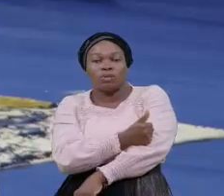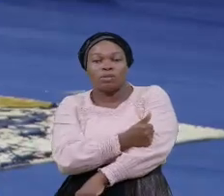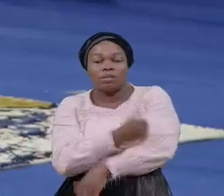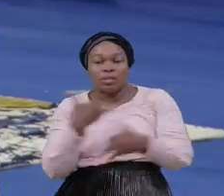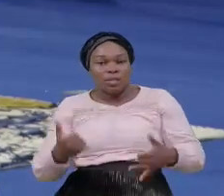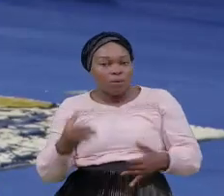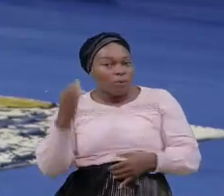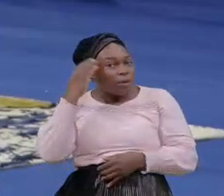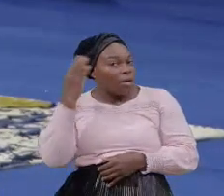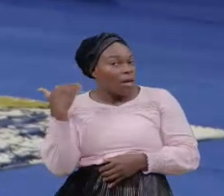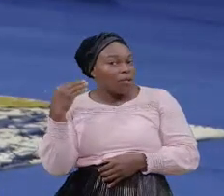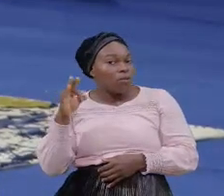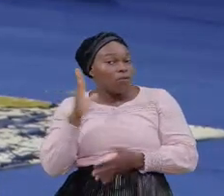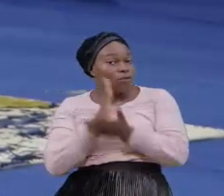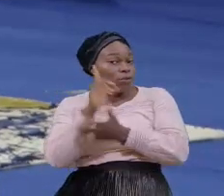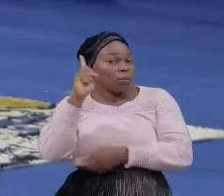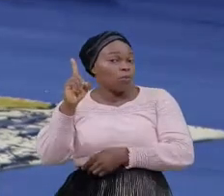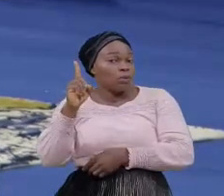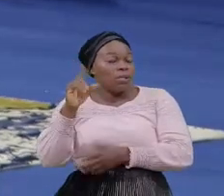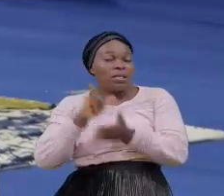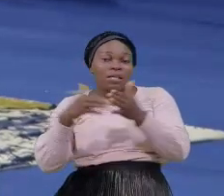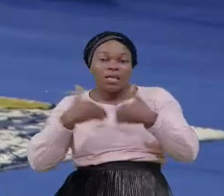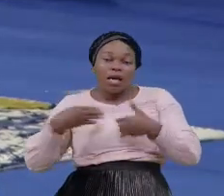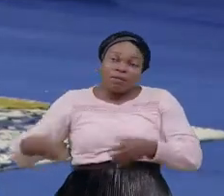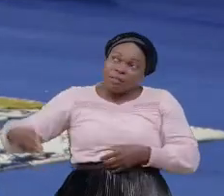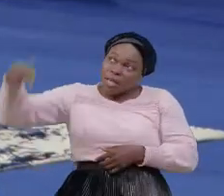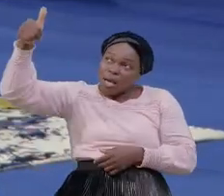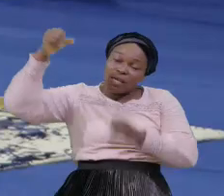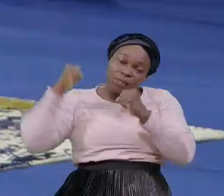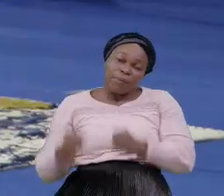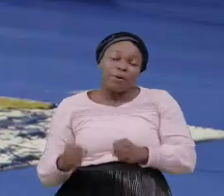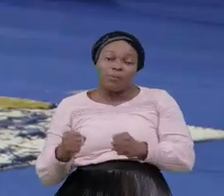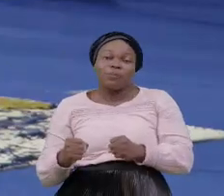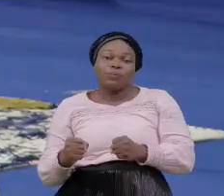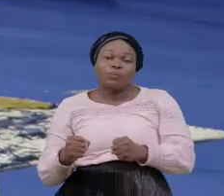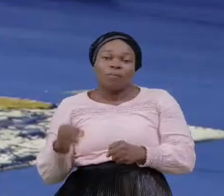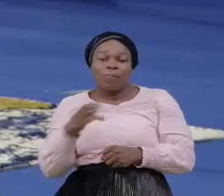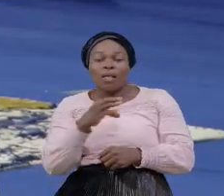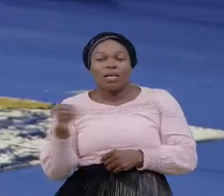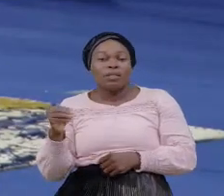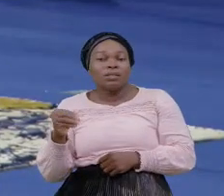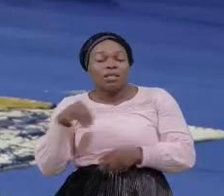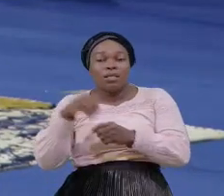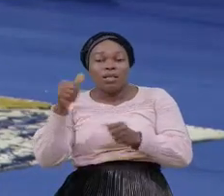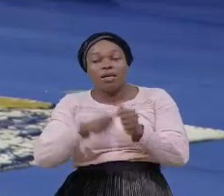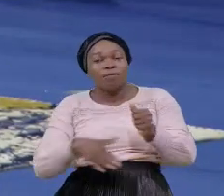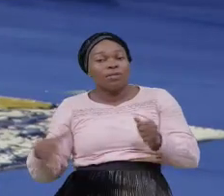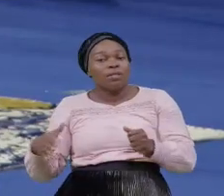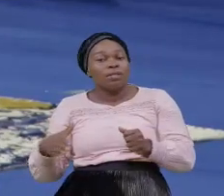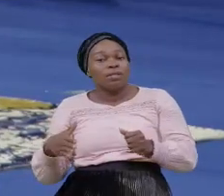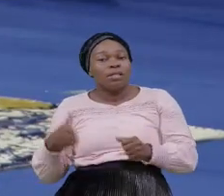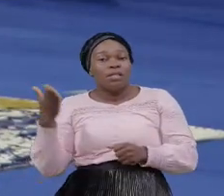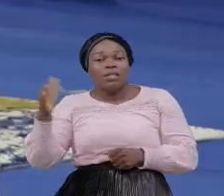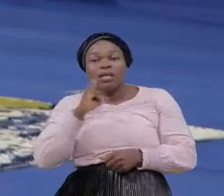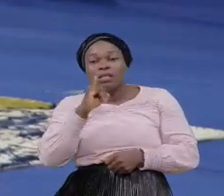somebody that has the highest power. And in anything, in everything, there is he that is